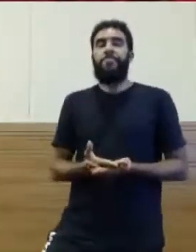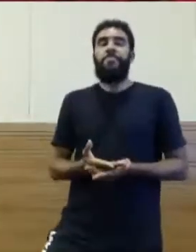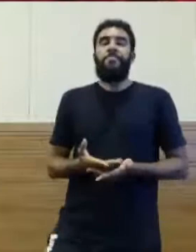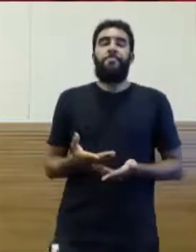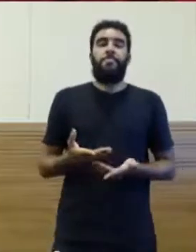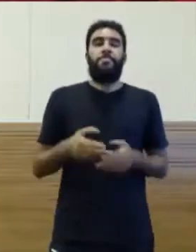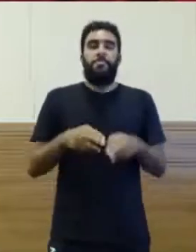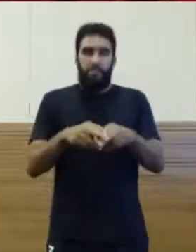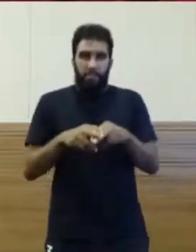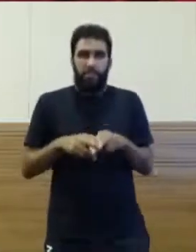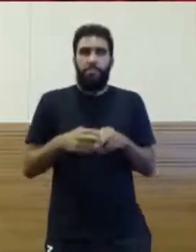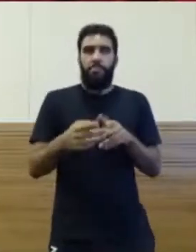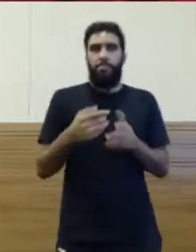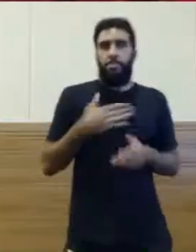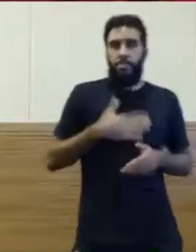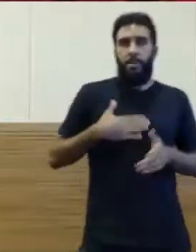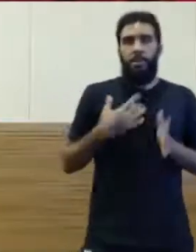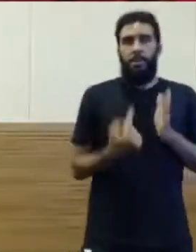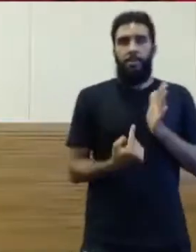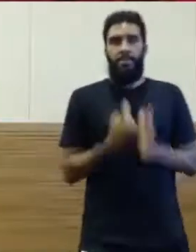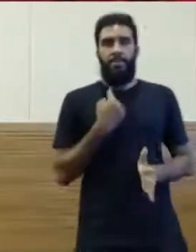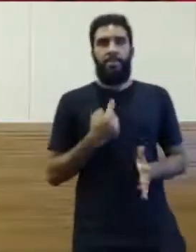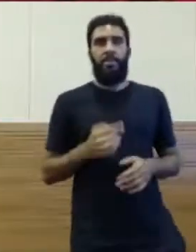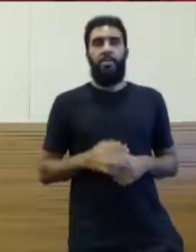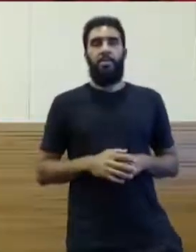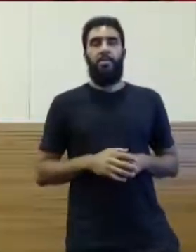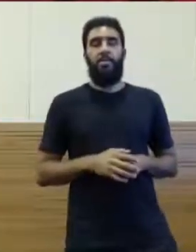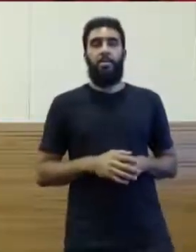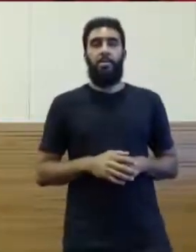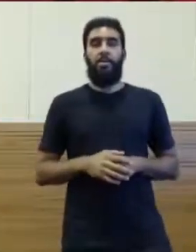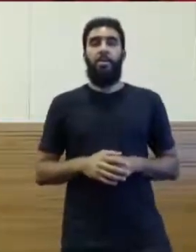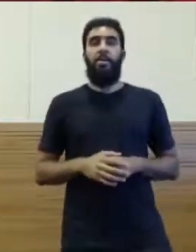strategies. That's why I like the question.